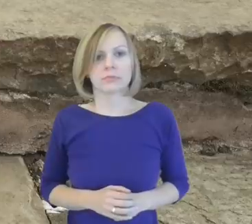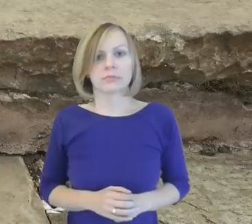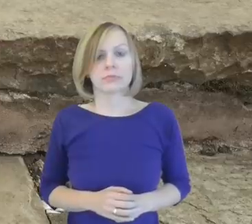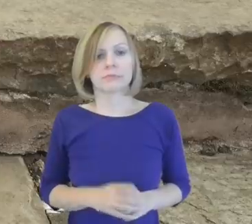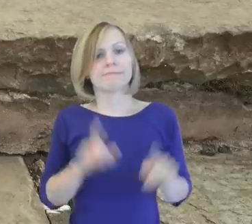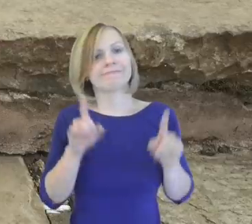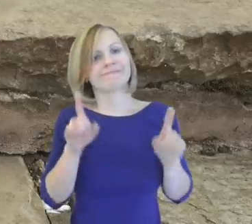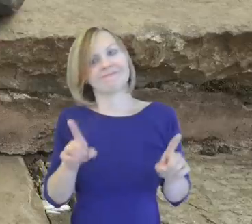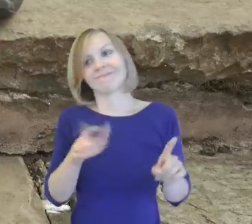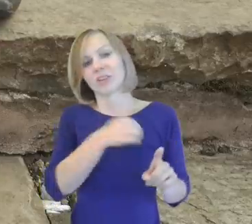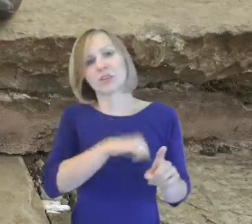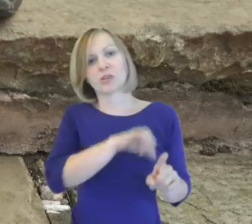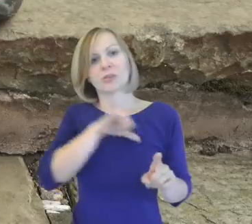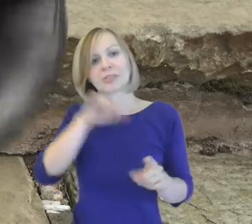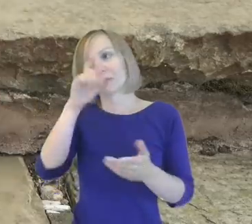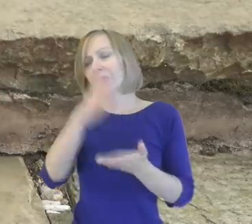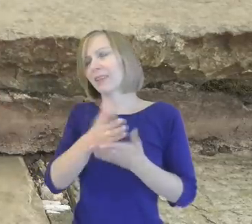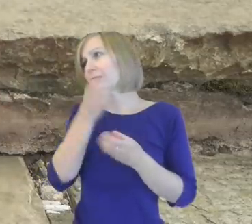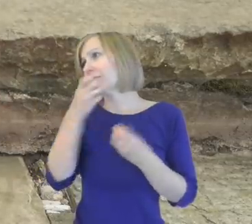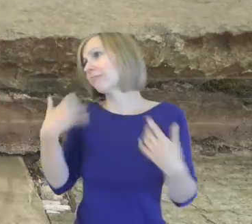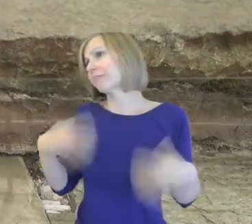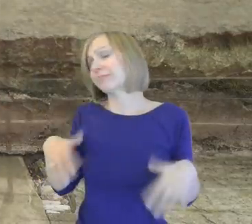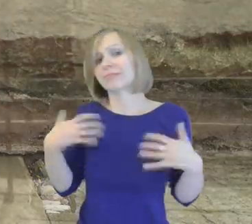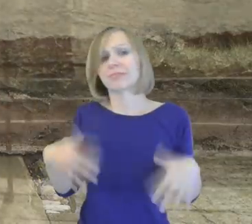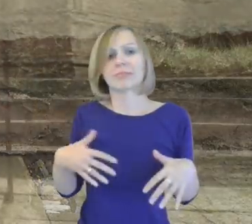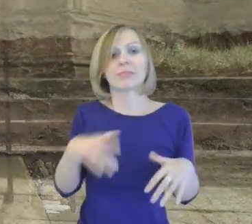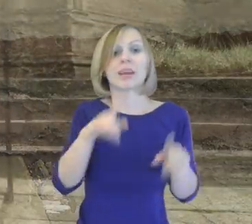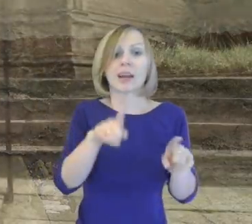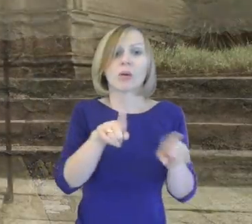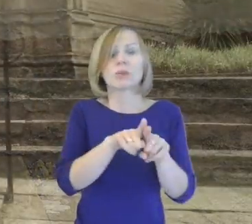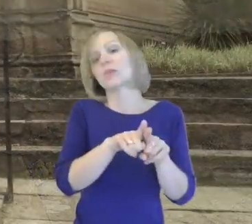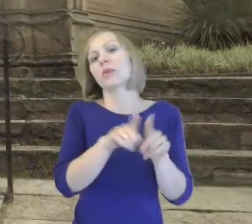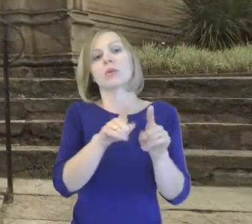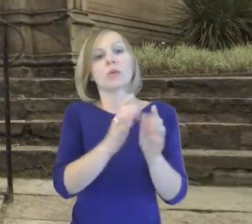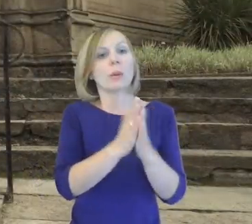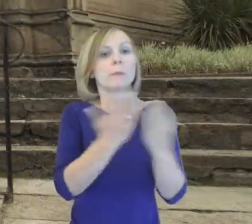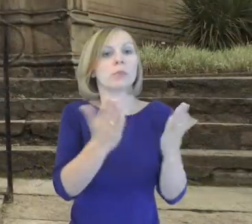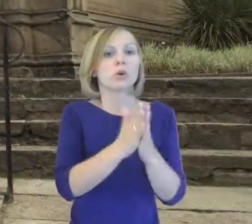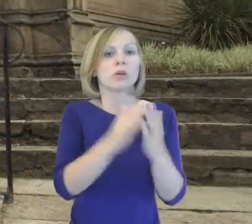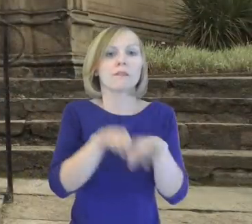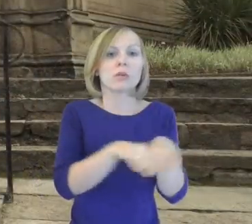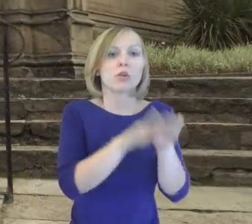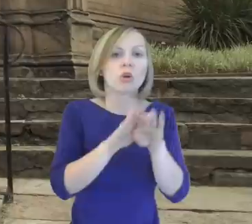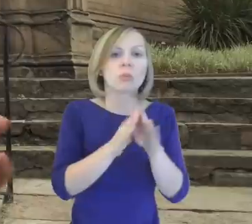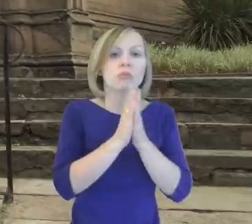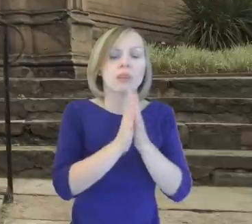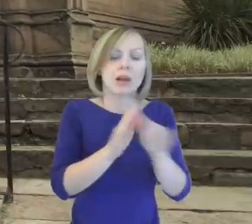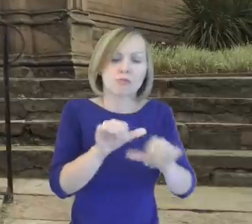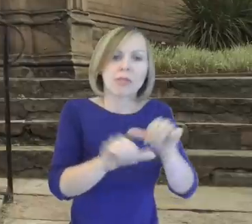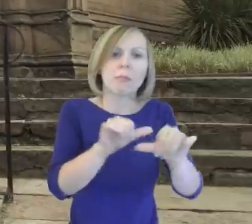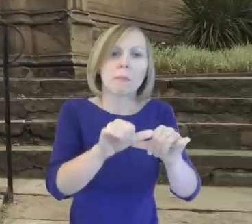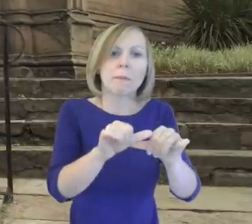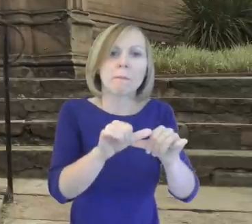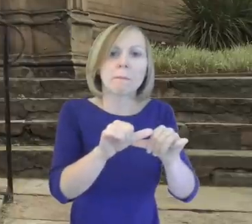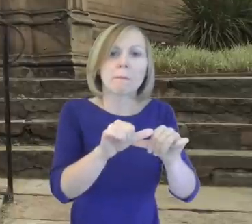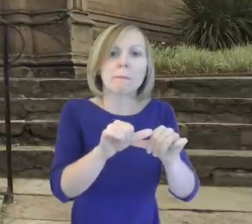The glory of the Christian faith, and by extension, the beauty of that rhythm found in the Book of Common Prayer, is that whilst we might